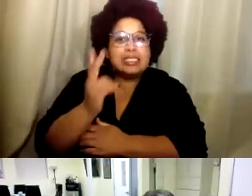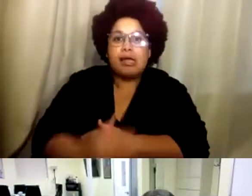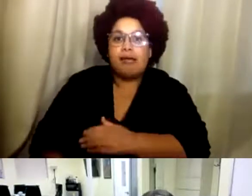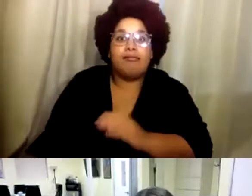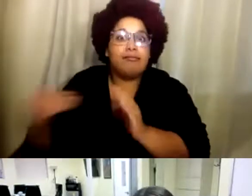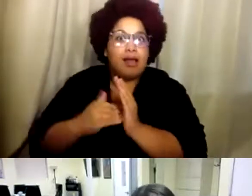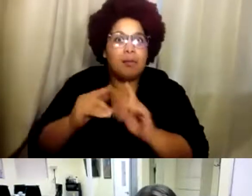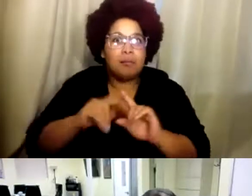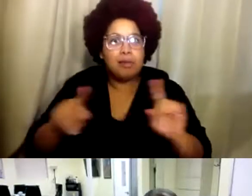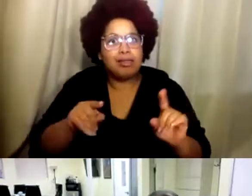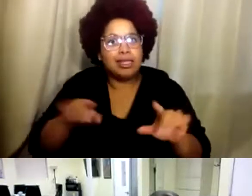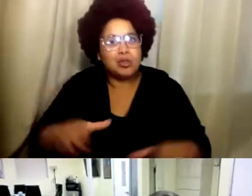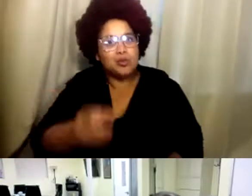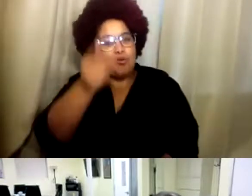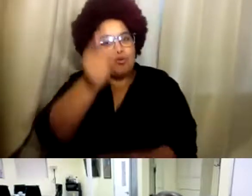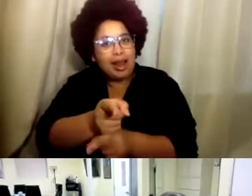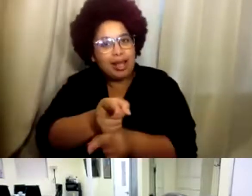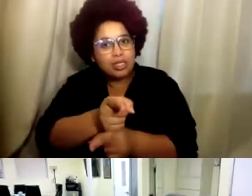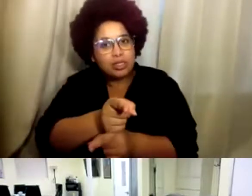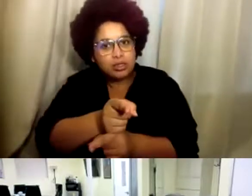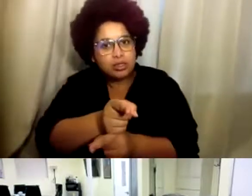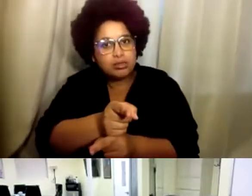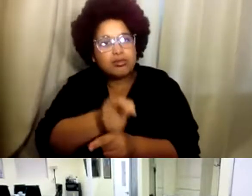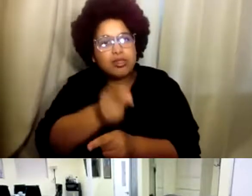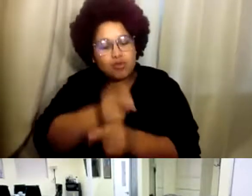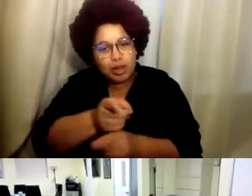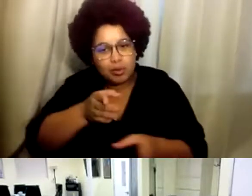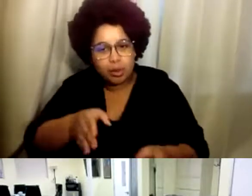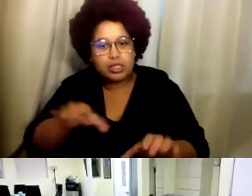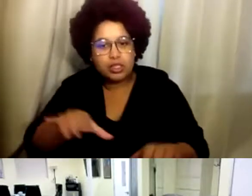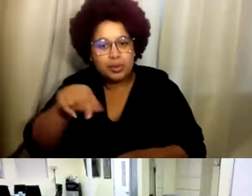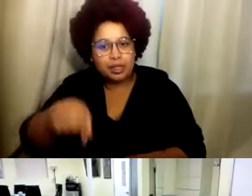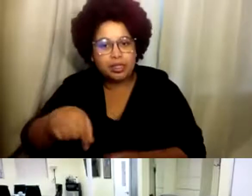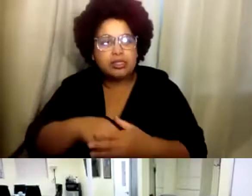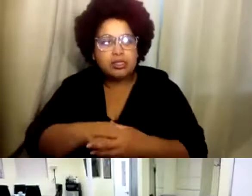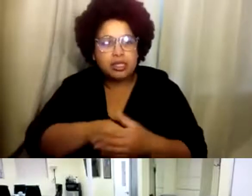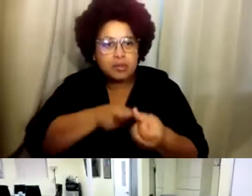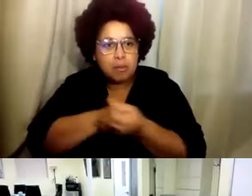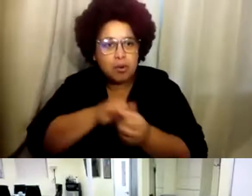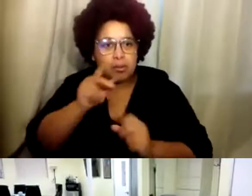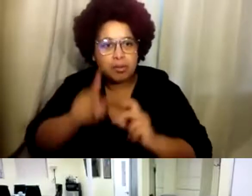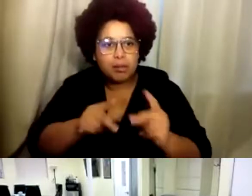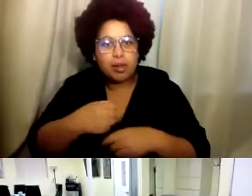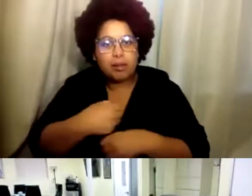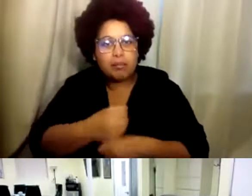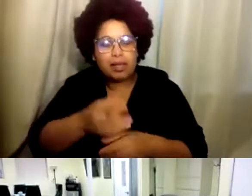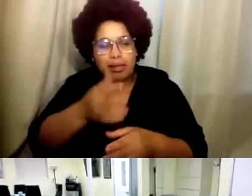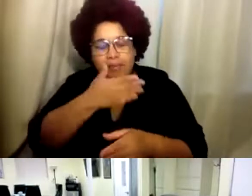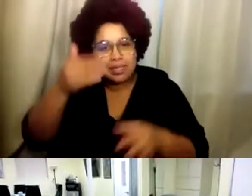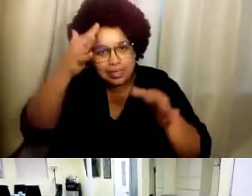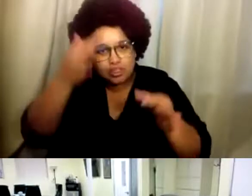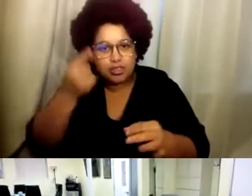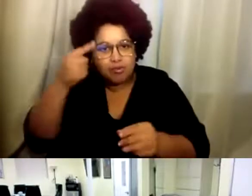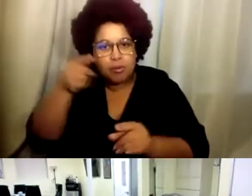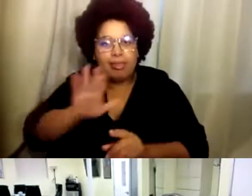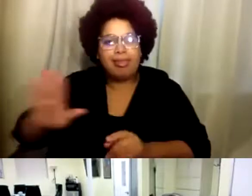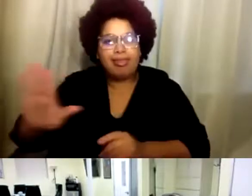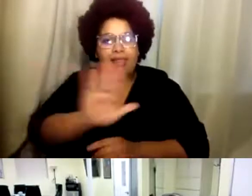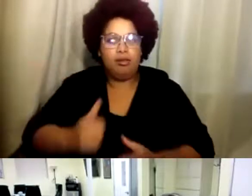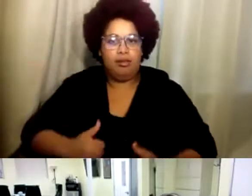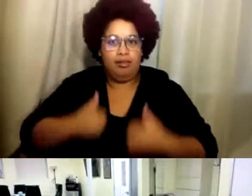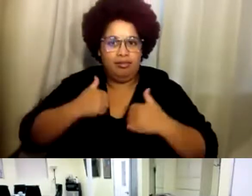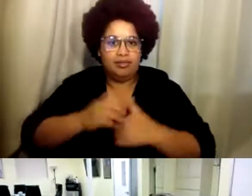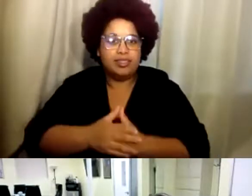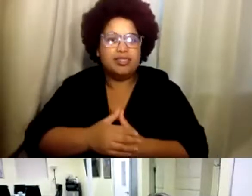but let's make sure we do this the right way, and support people in making the best decision for their lives. Absolutely. So